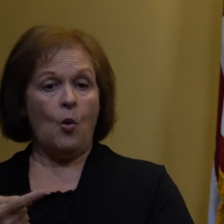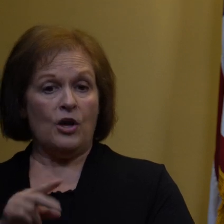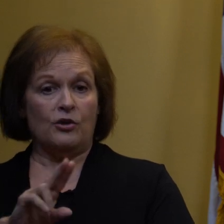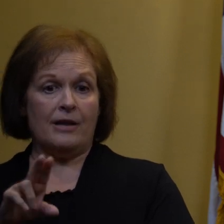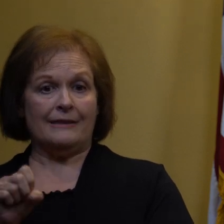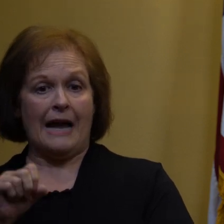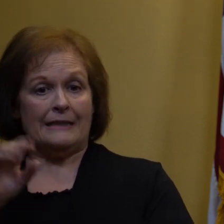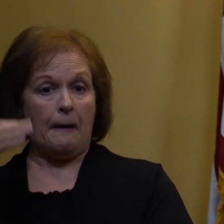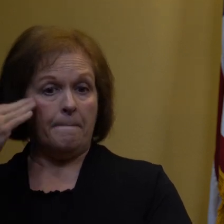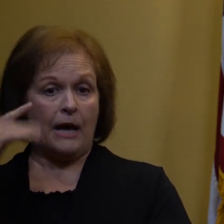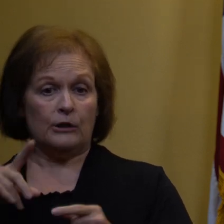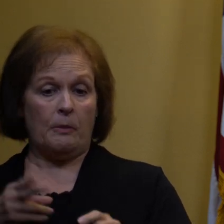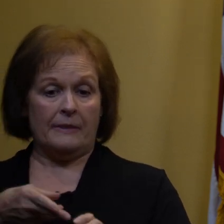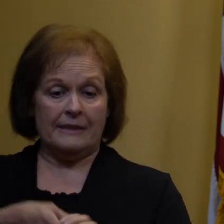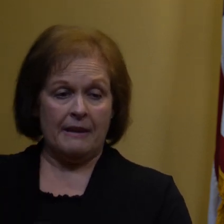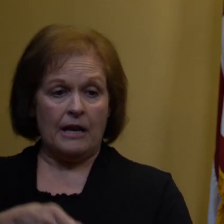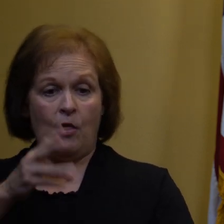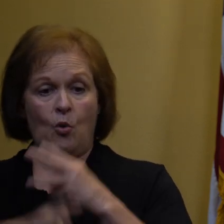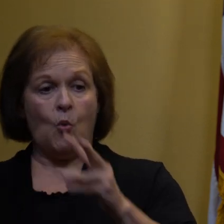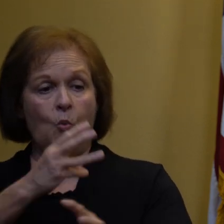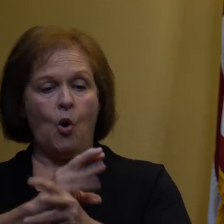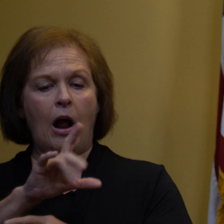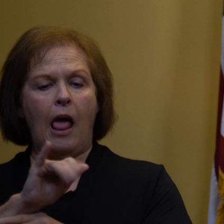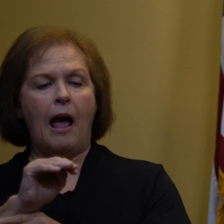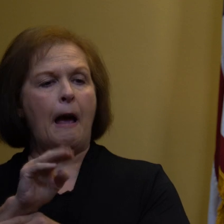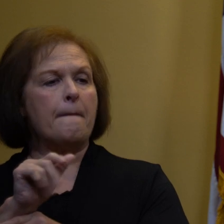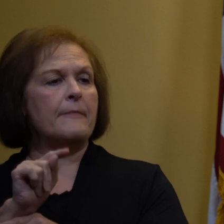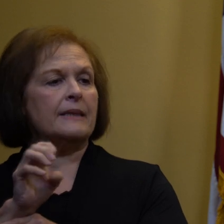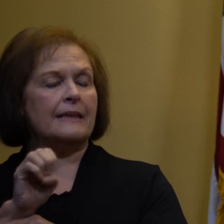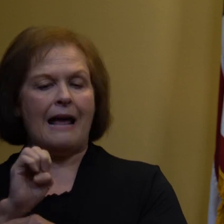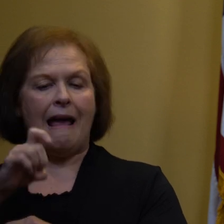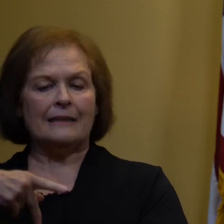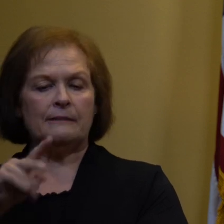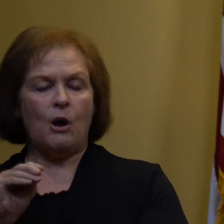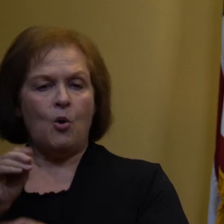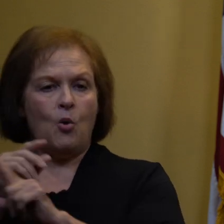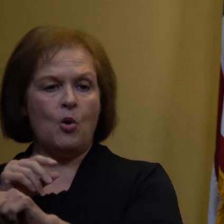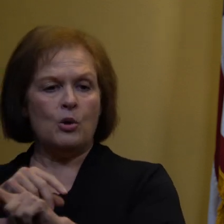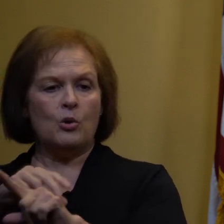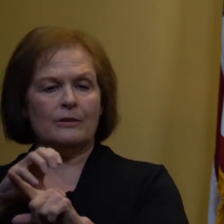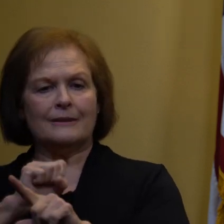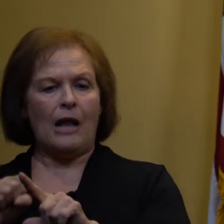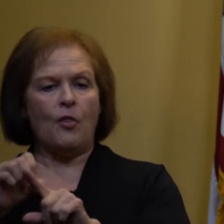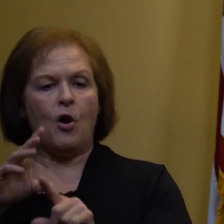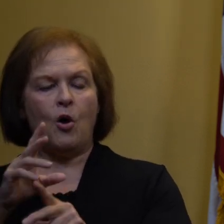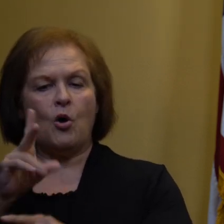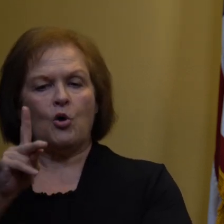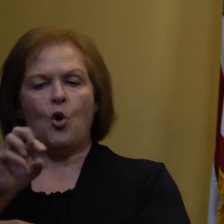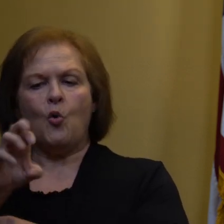United States mayor to participate in the World Climate Industry Expo in Busan, South